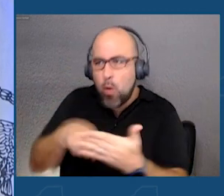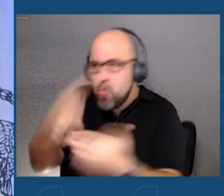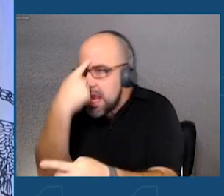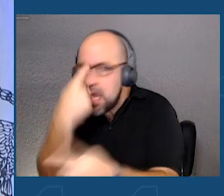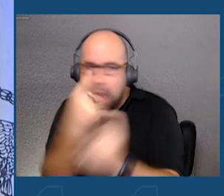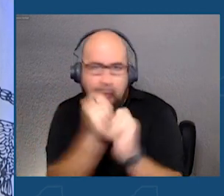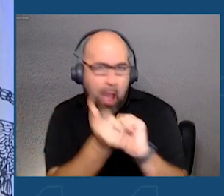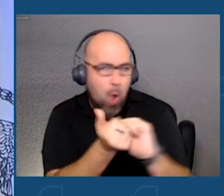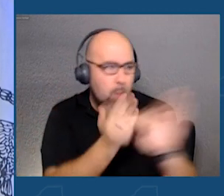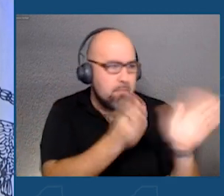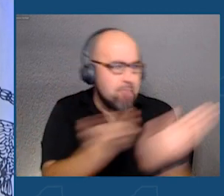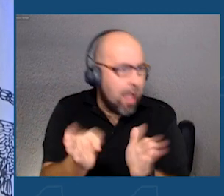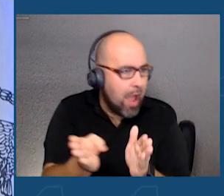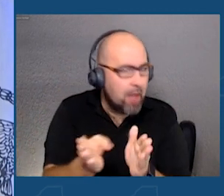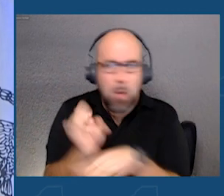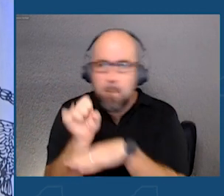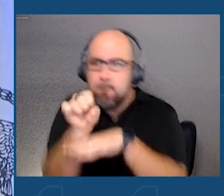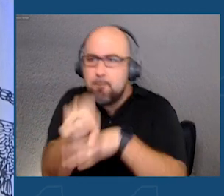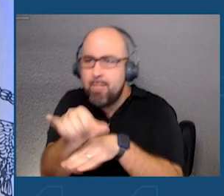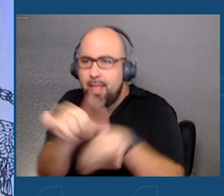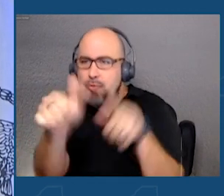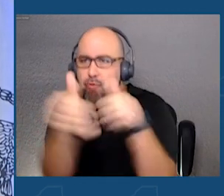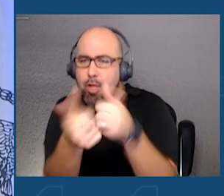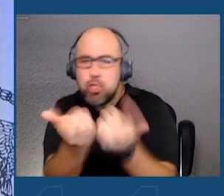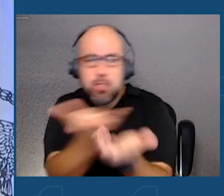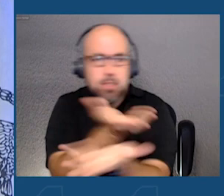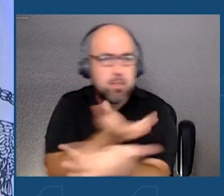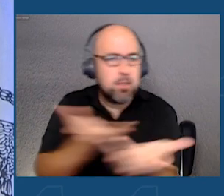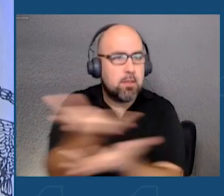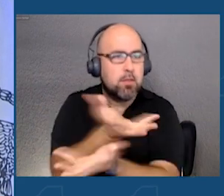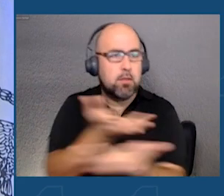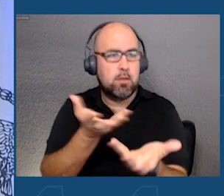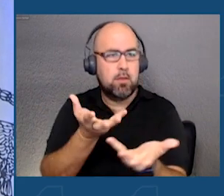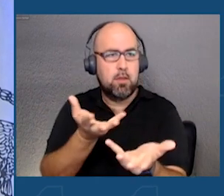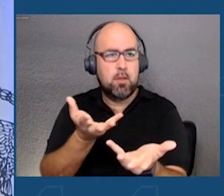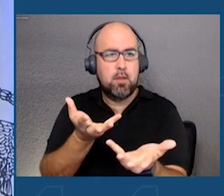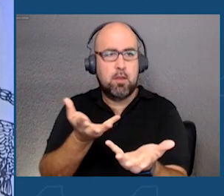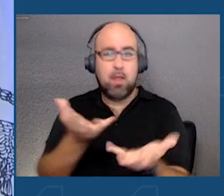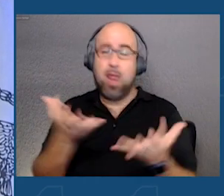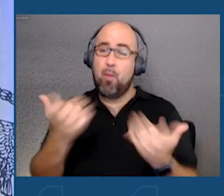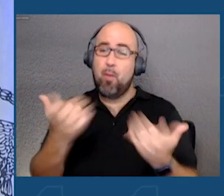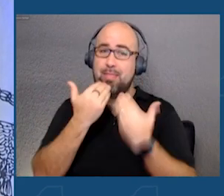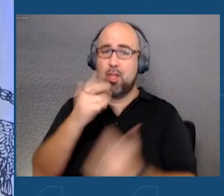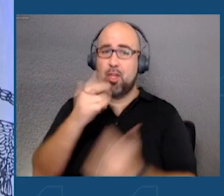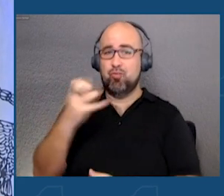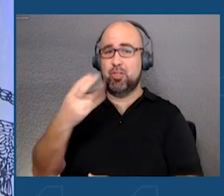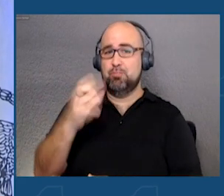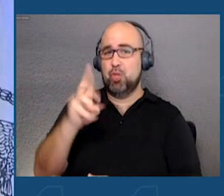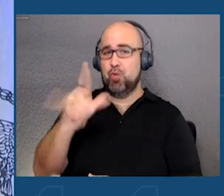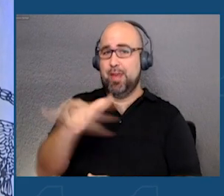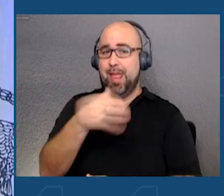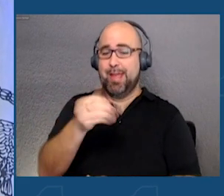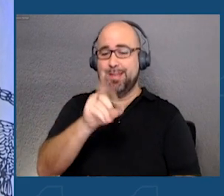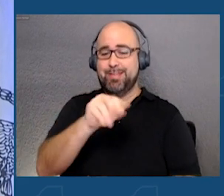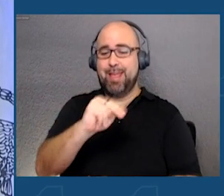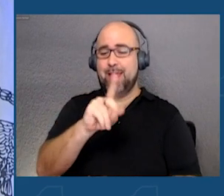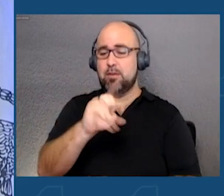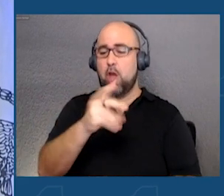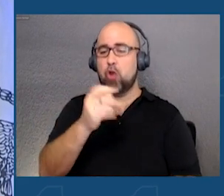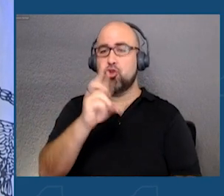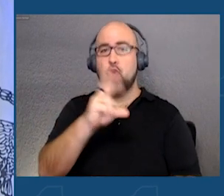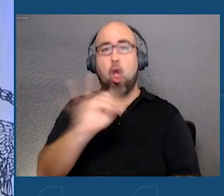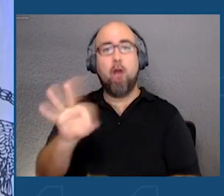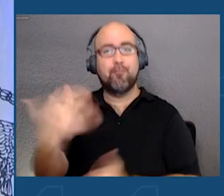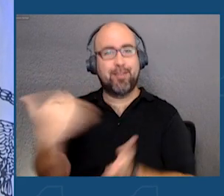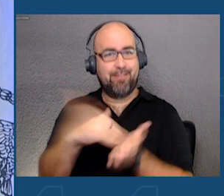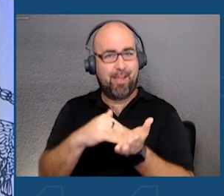we going to overcome the challenges? And I want to thank Rich Bury and Dan Doctoroff once again. I mean, this was no small task. And